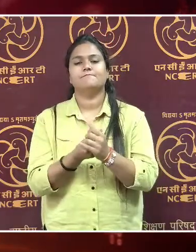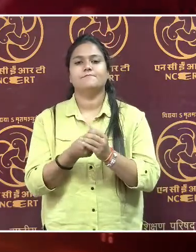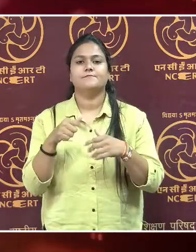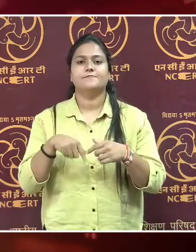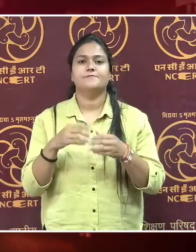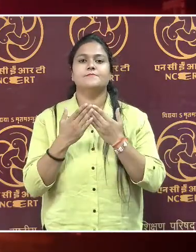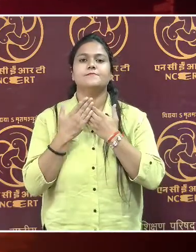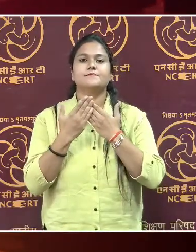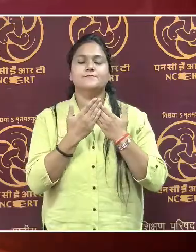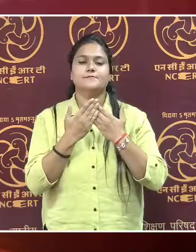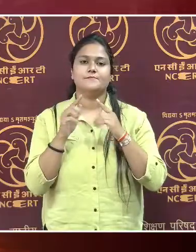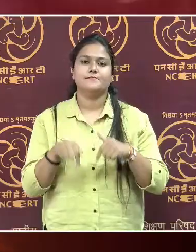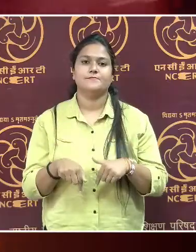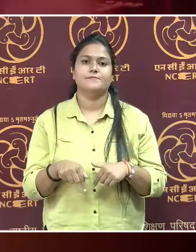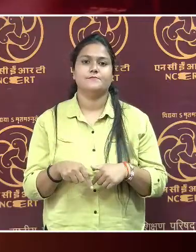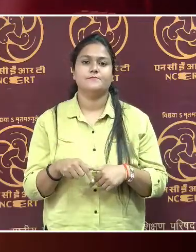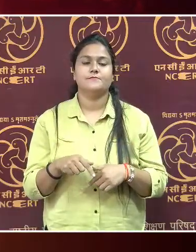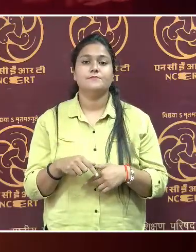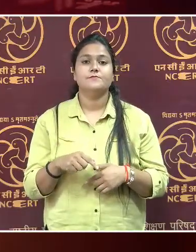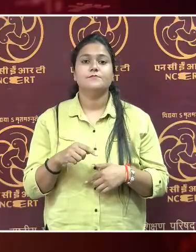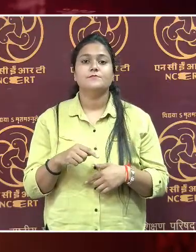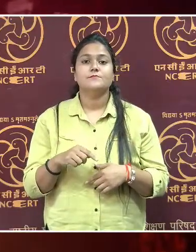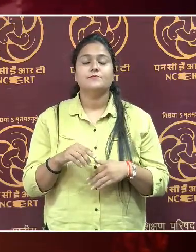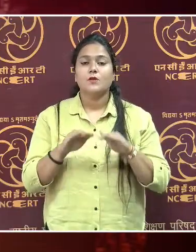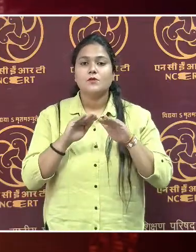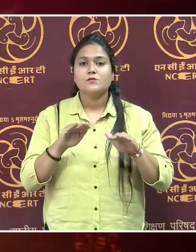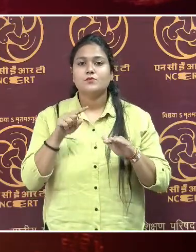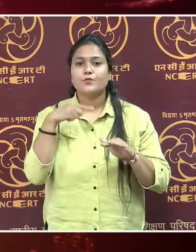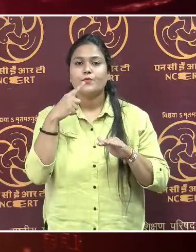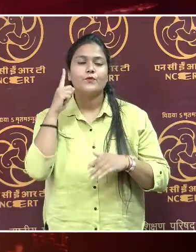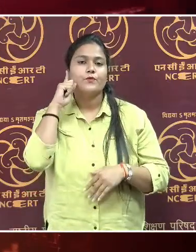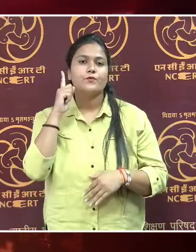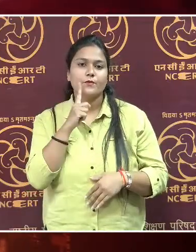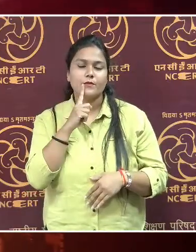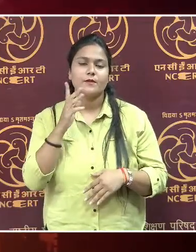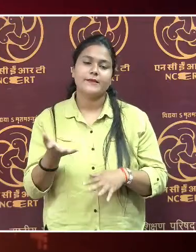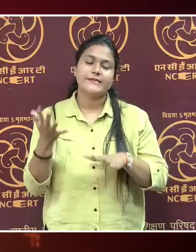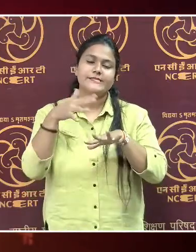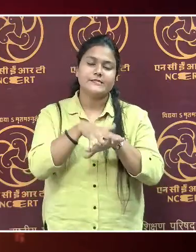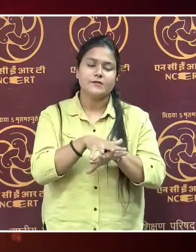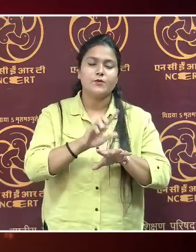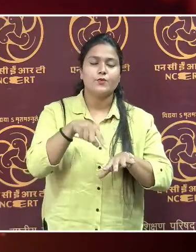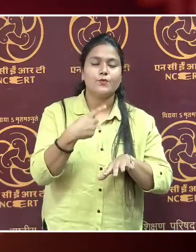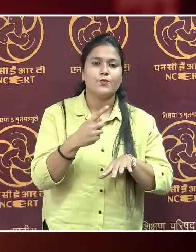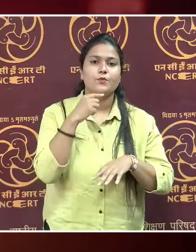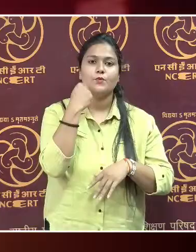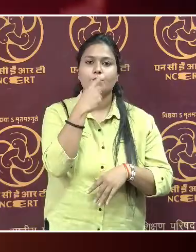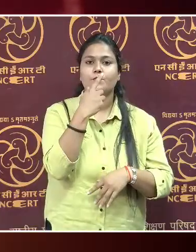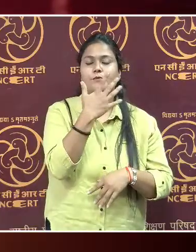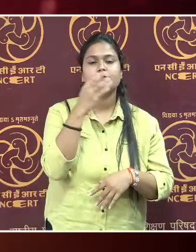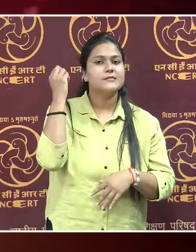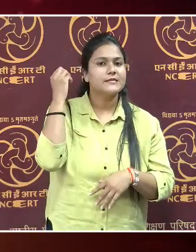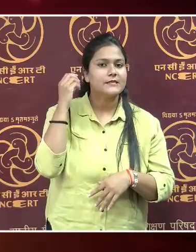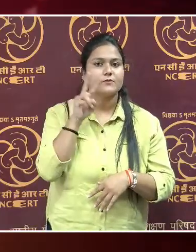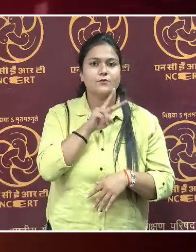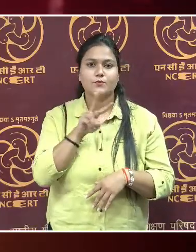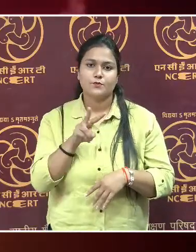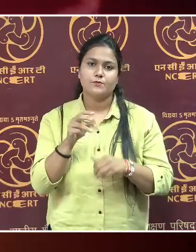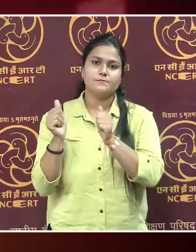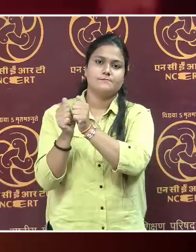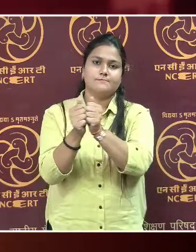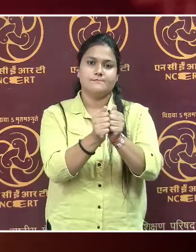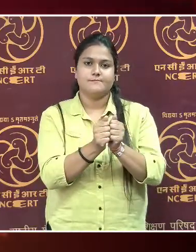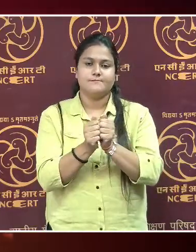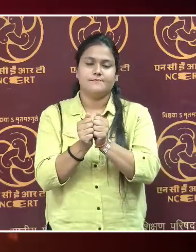that children with hearing impairment should study with other children who can hear, and they should be included in the mainstream